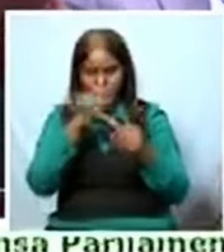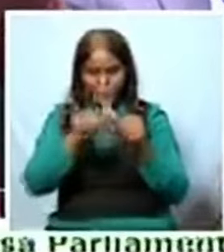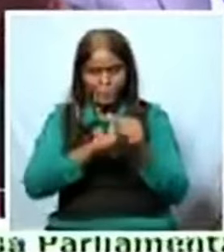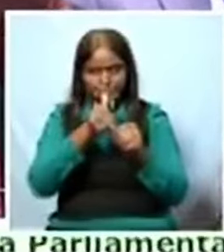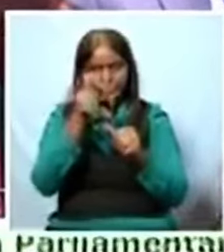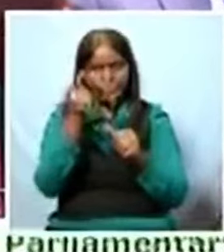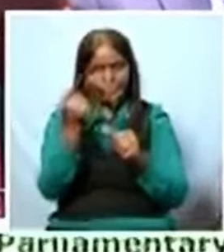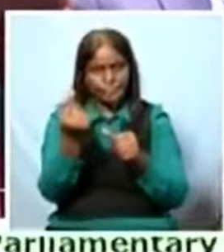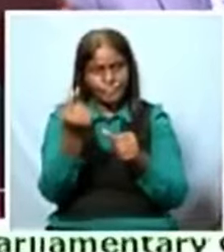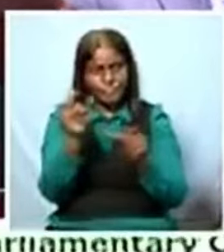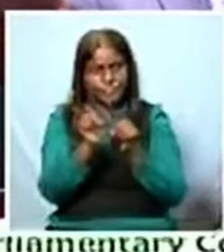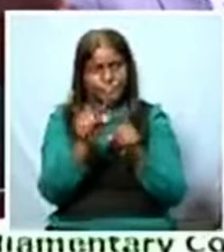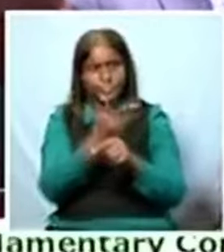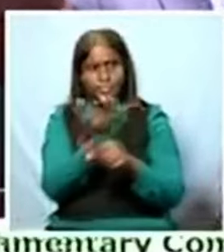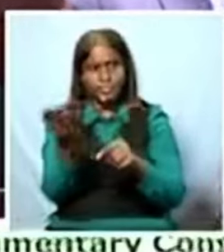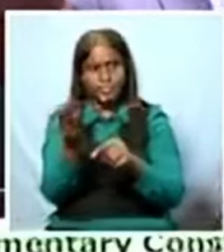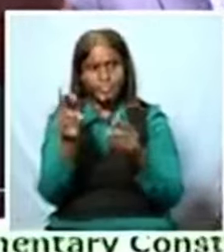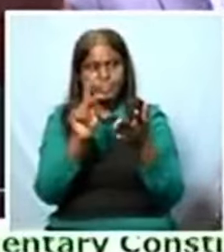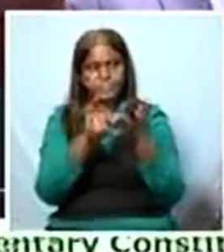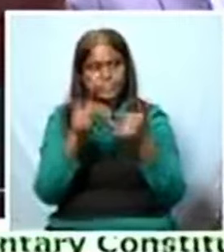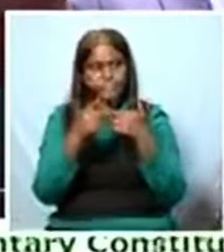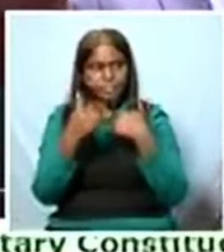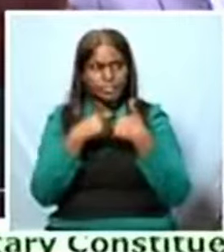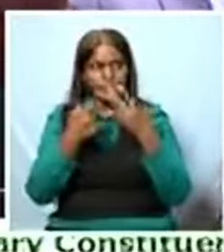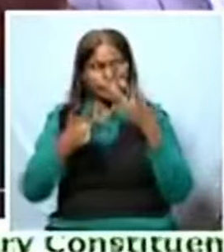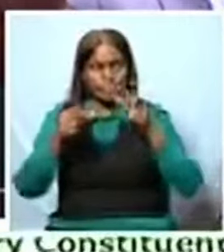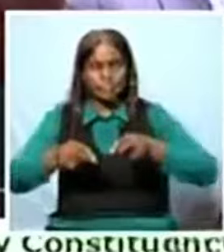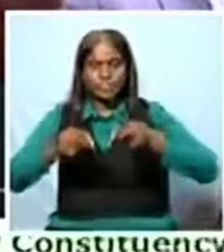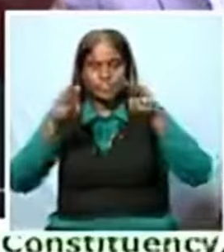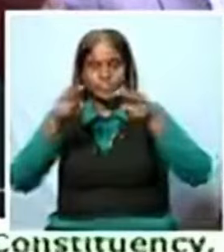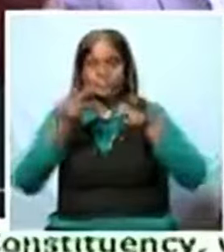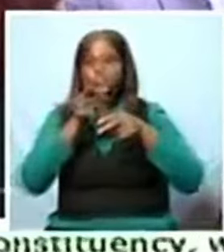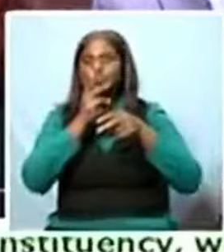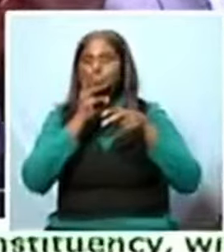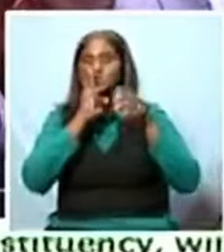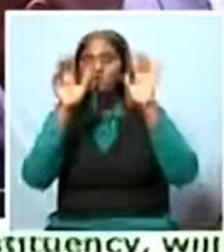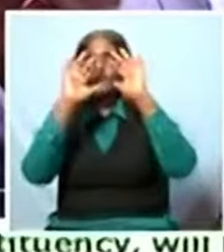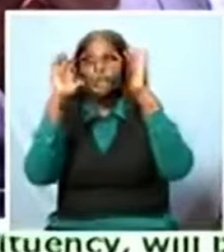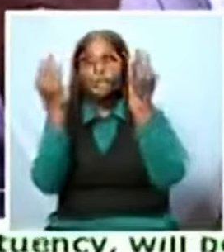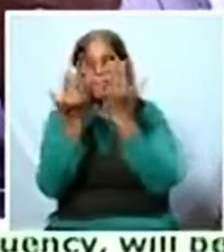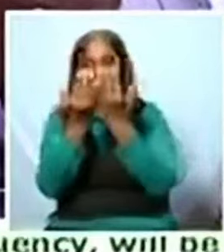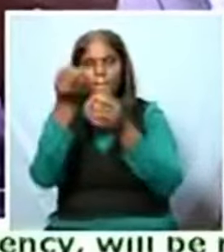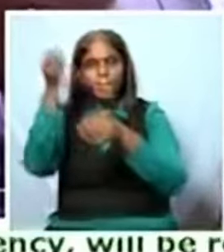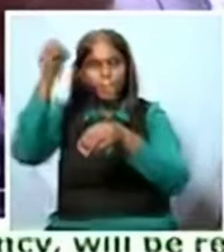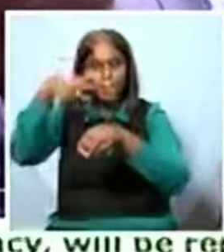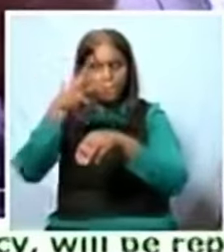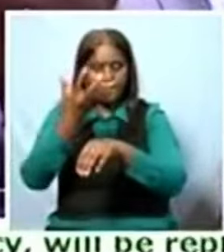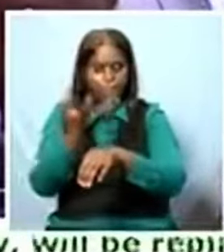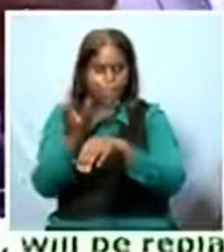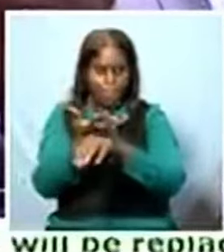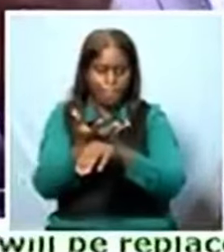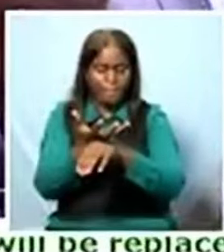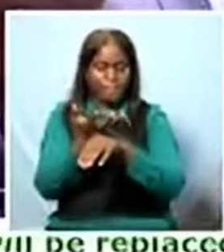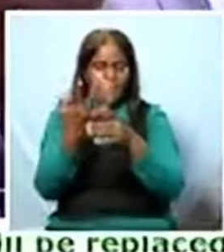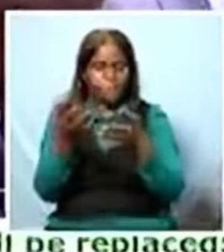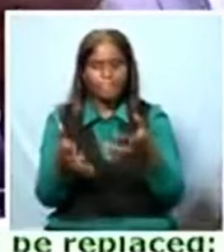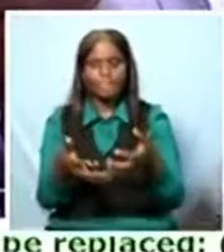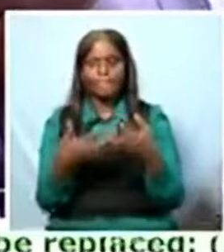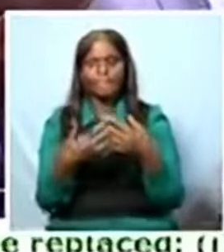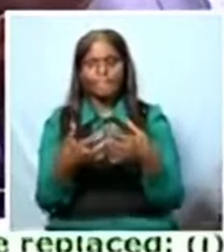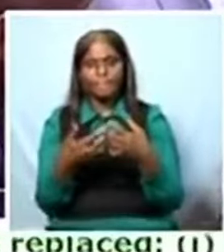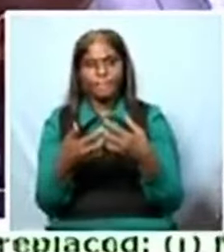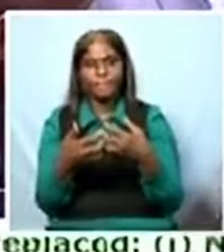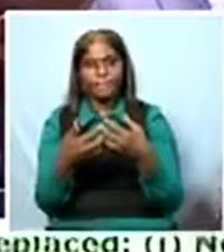million kwacha. Each of these schemes consists of a high-yield commercial borehole, a solar-powered submersive pumping